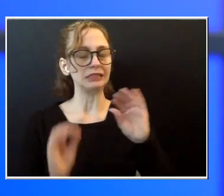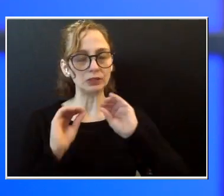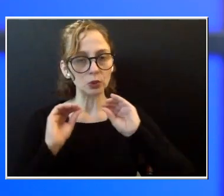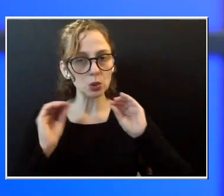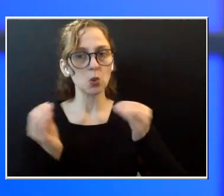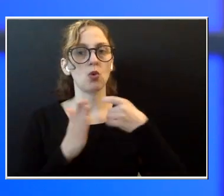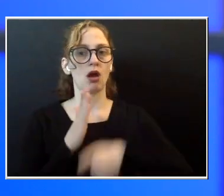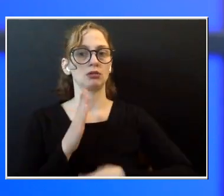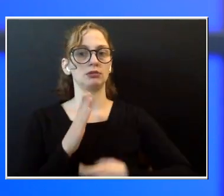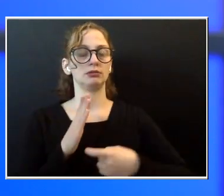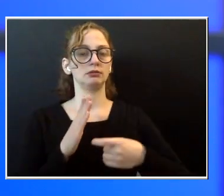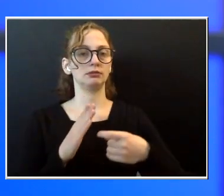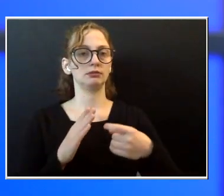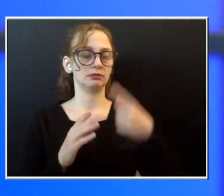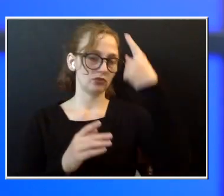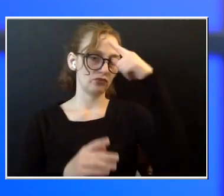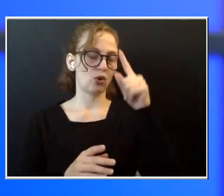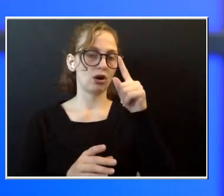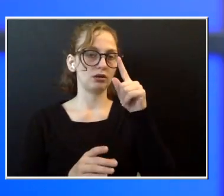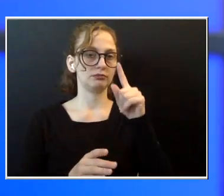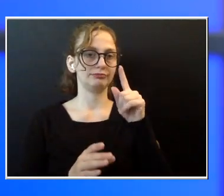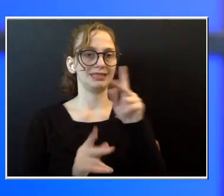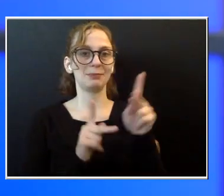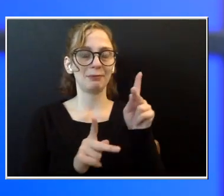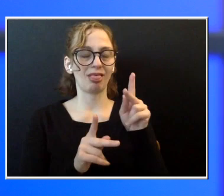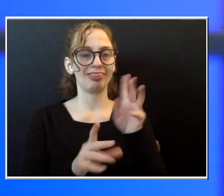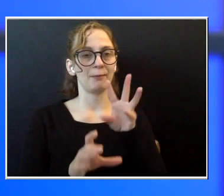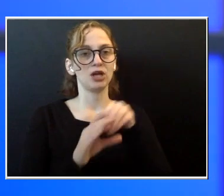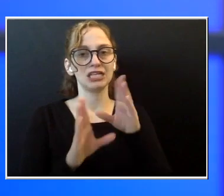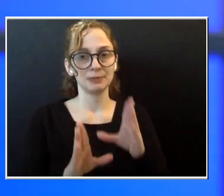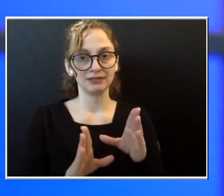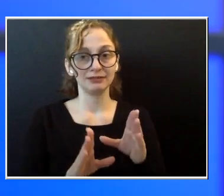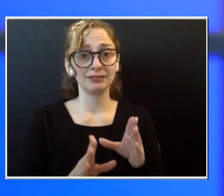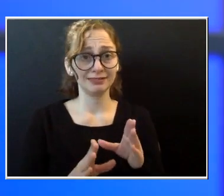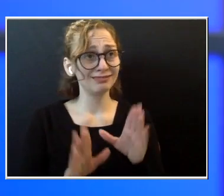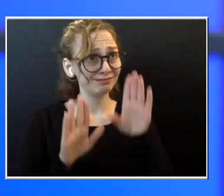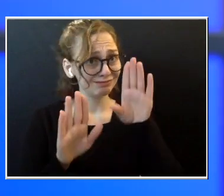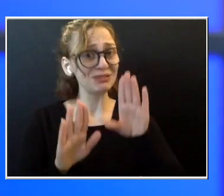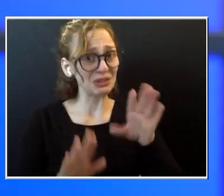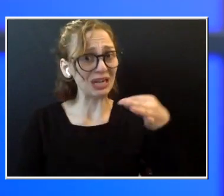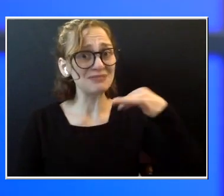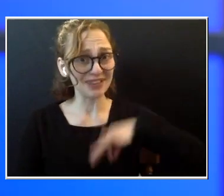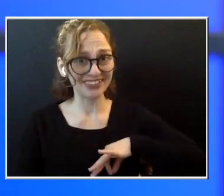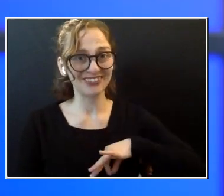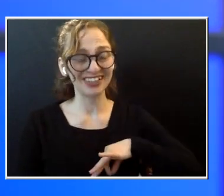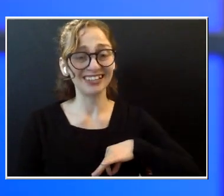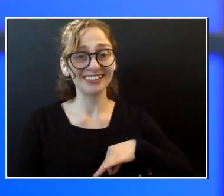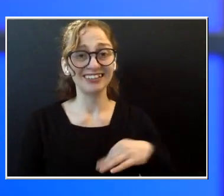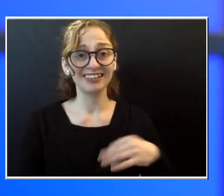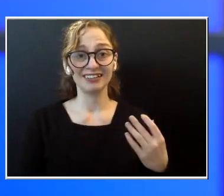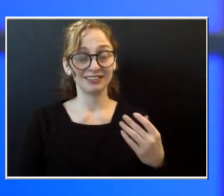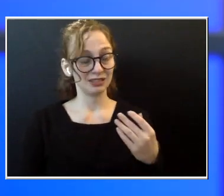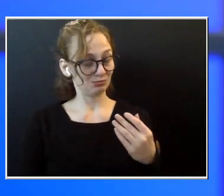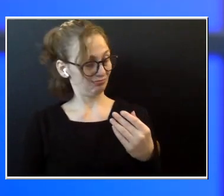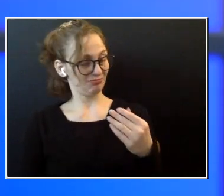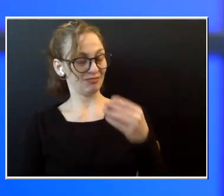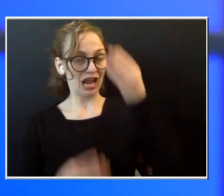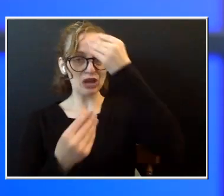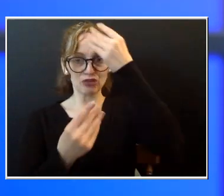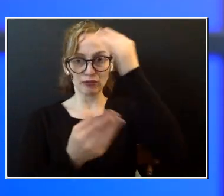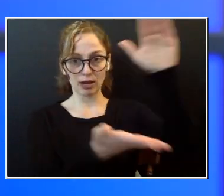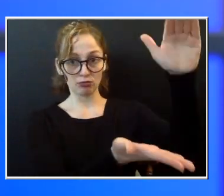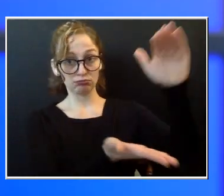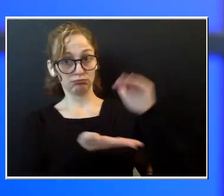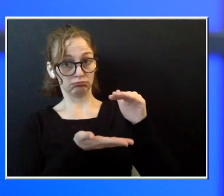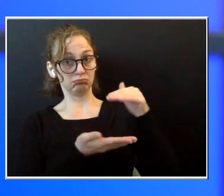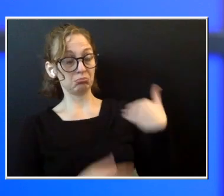or the subjects. That's a great benefit, like I said. You get a lot of information and down the stretch, but